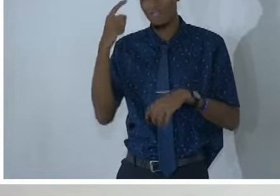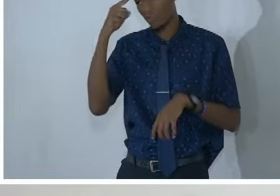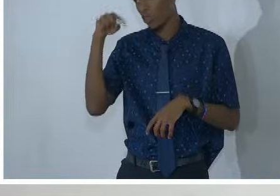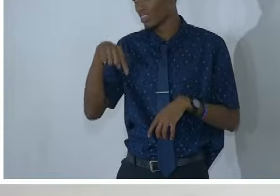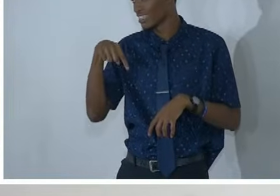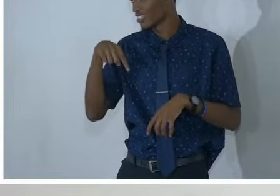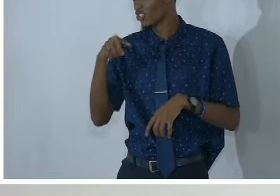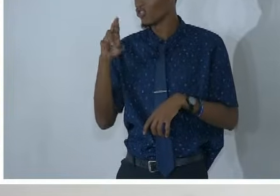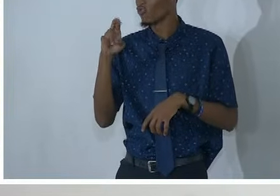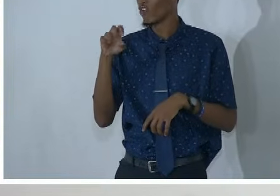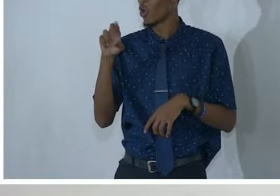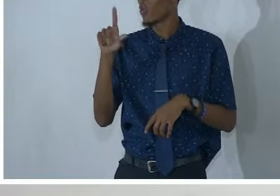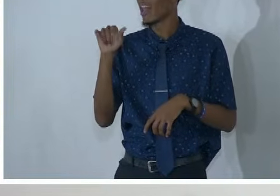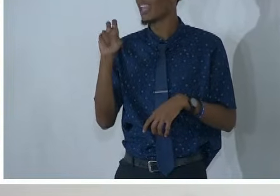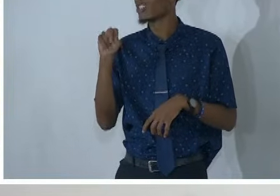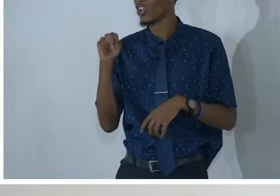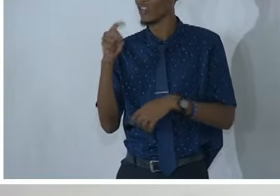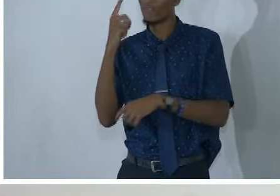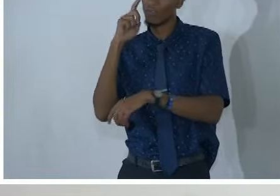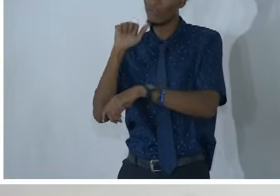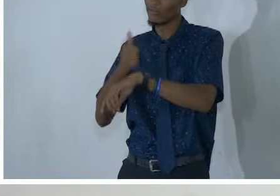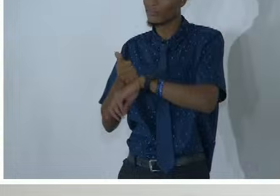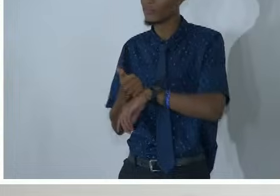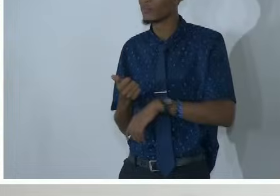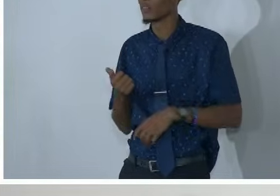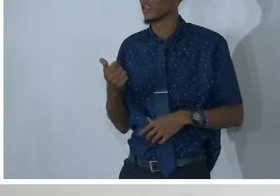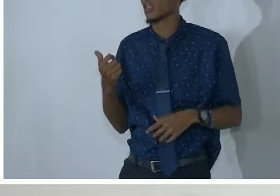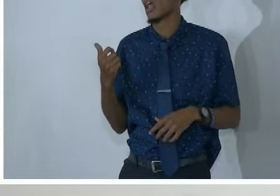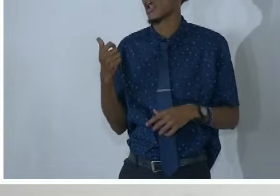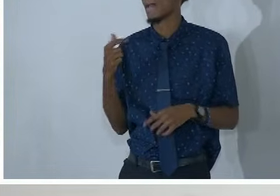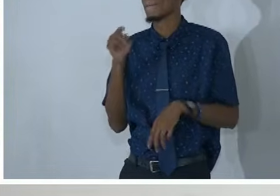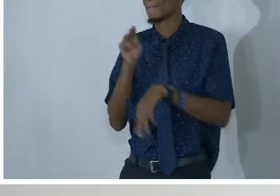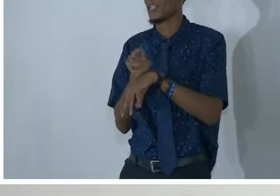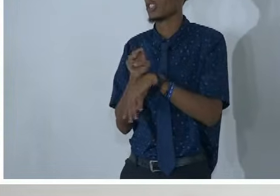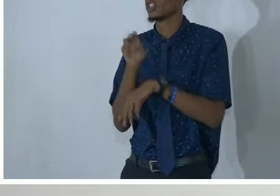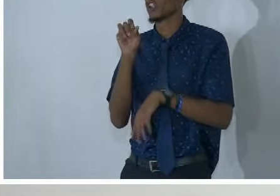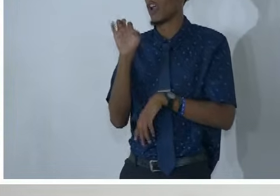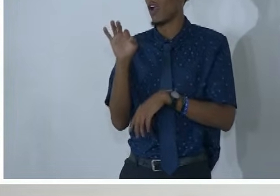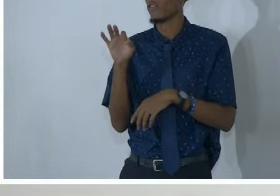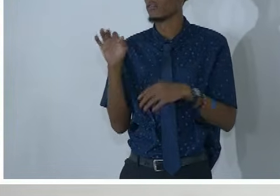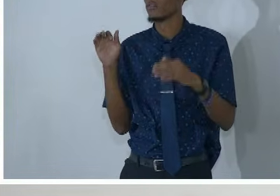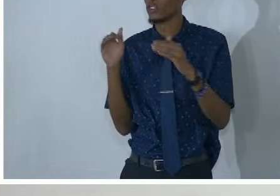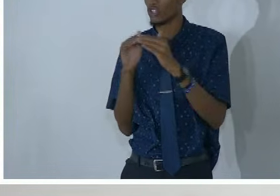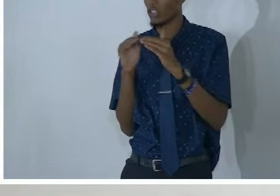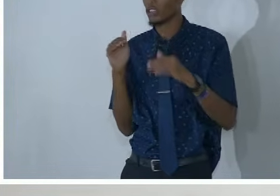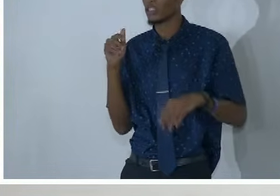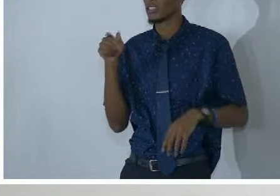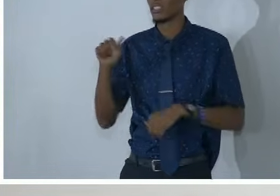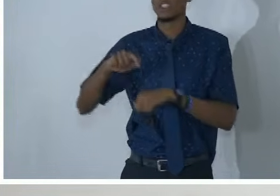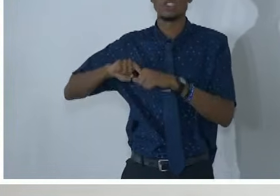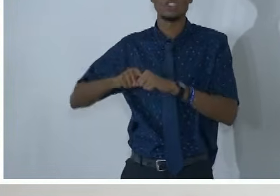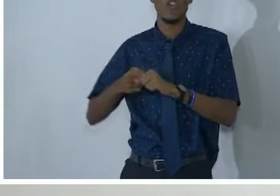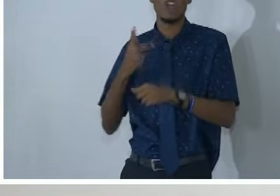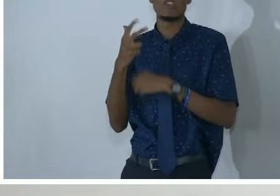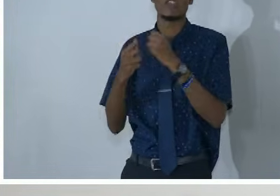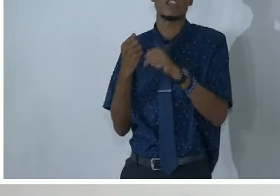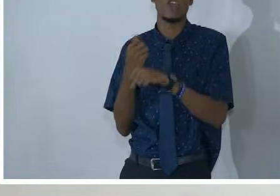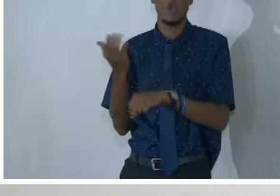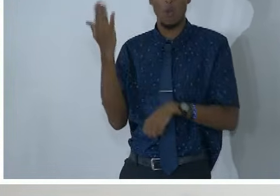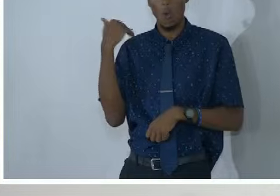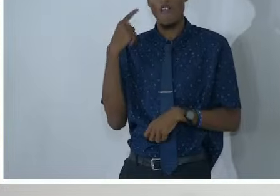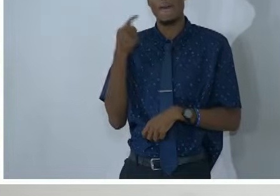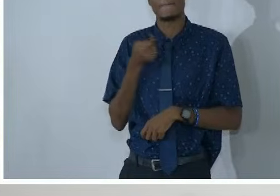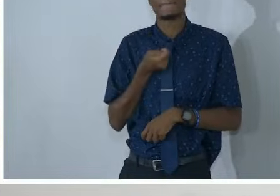there is that the Ministry of Justice have started 3 years ago to pay